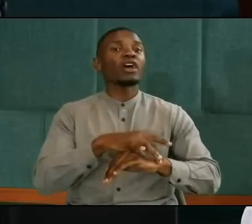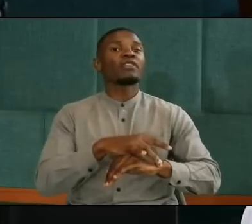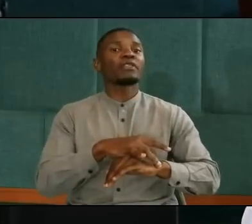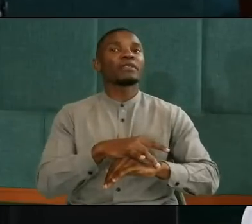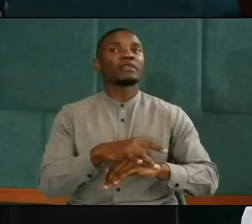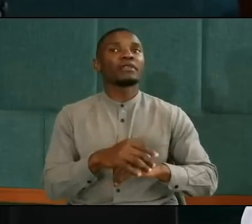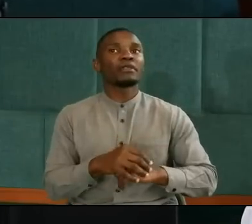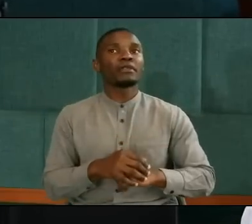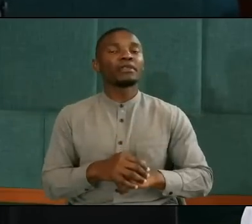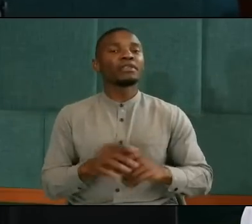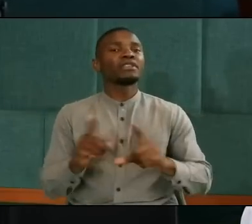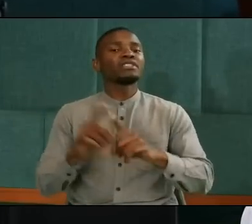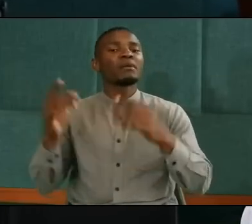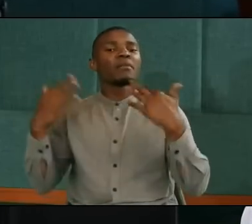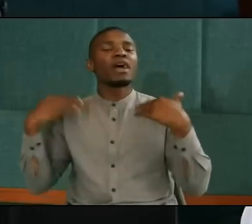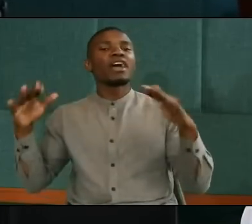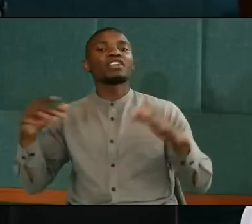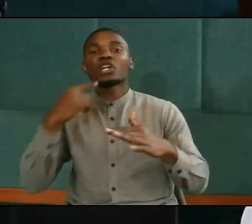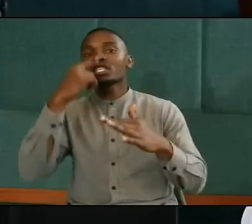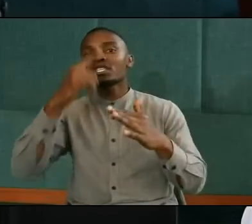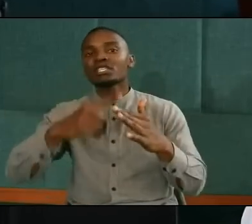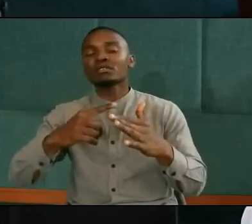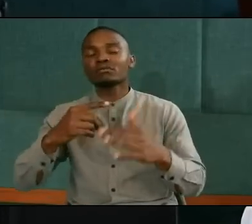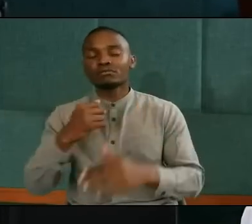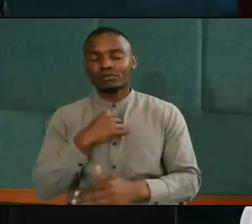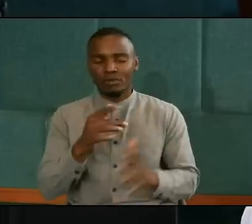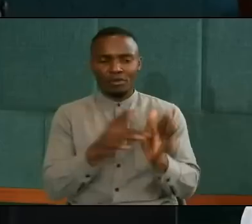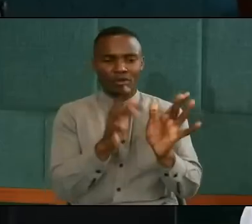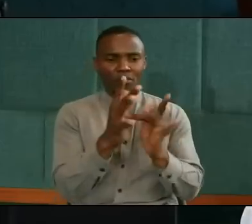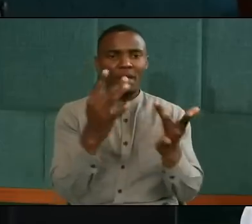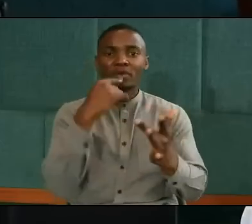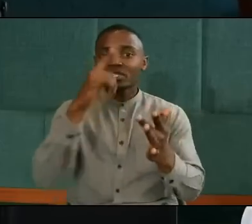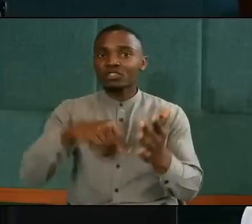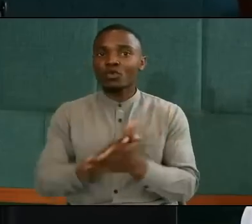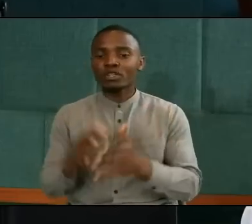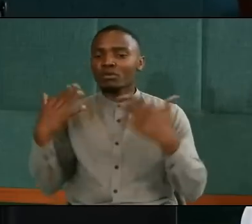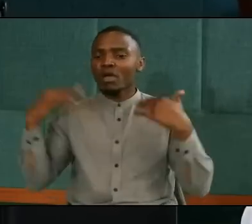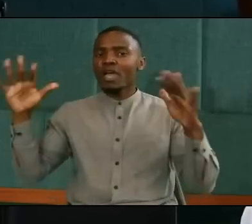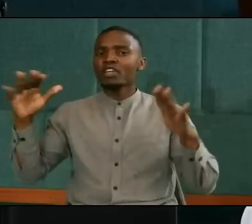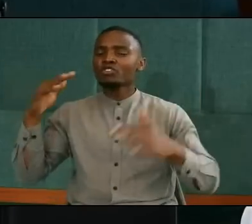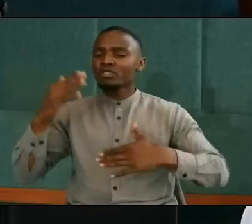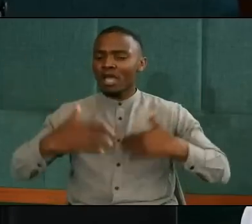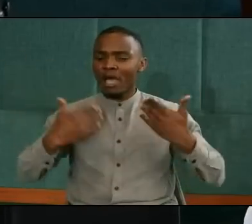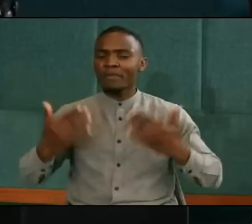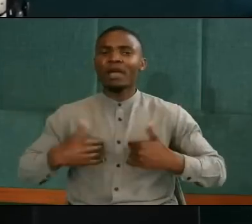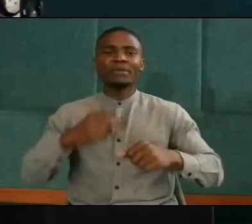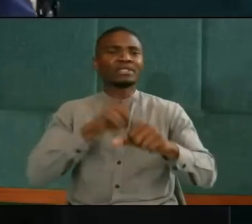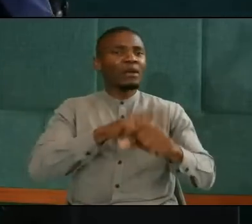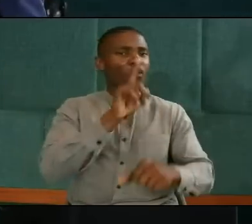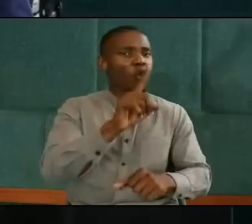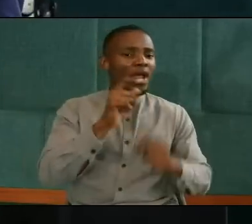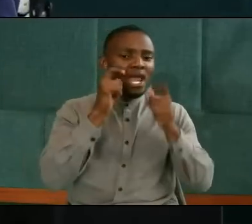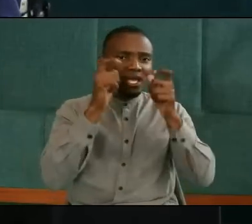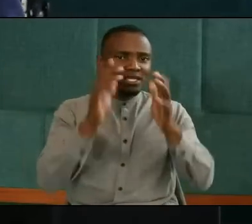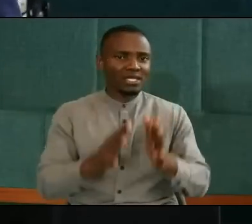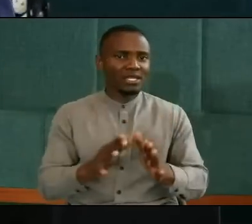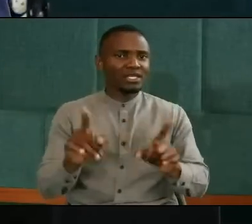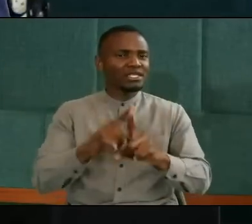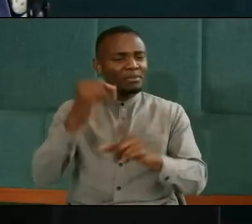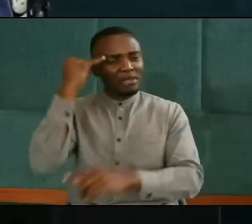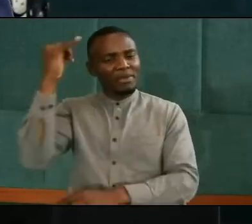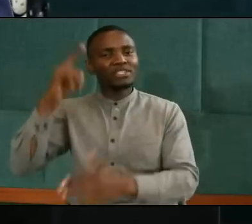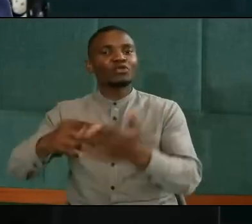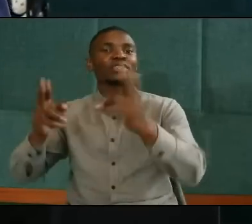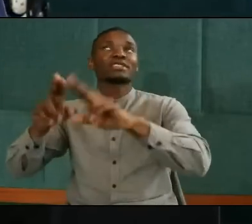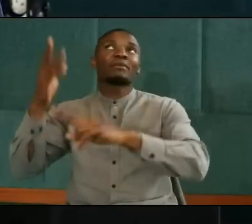those, the Bible says, angels in heaven rejoice over one sinner. Can you imagine what's happening up in heaven right